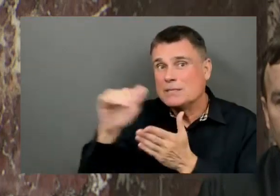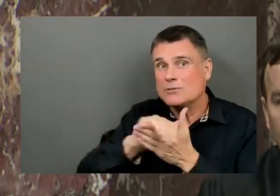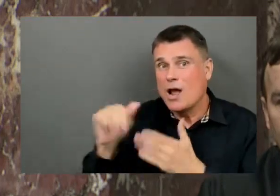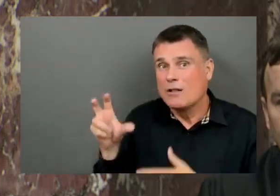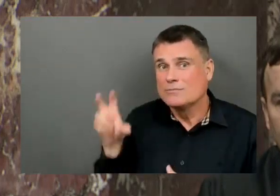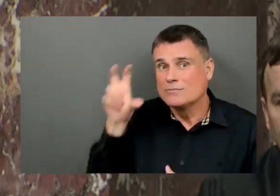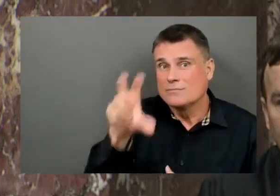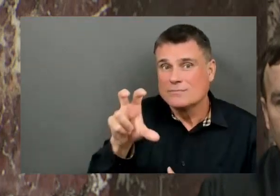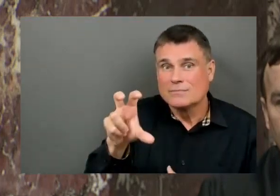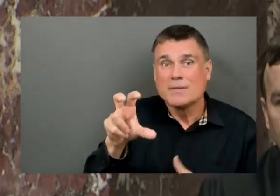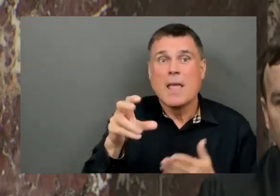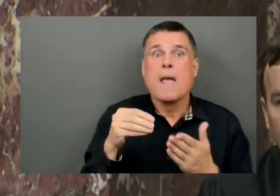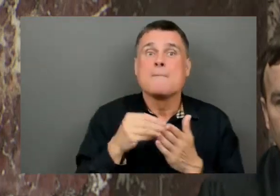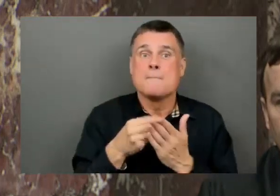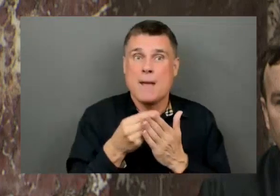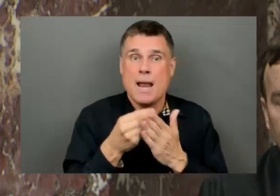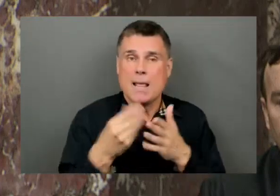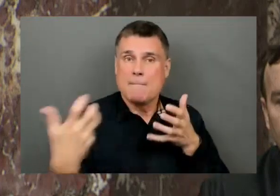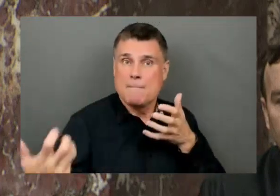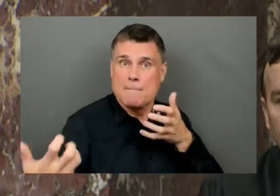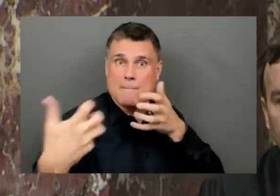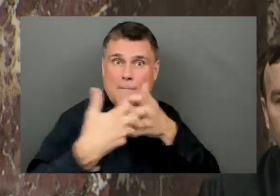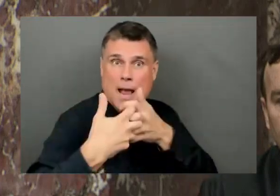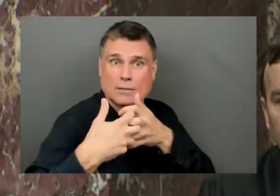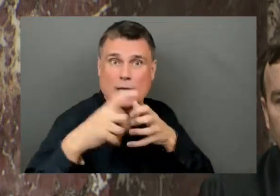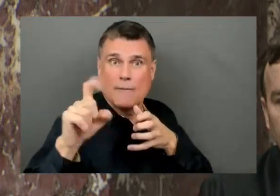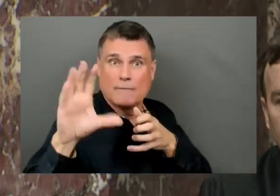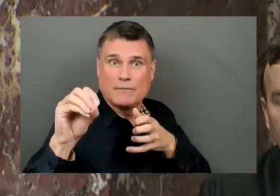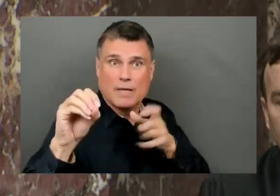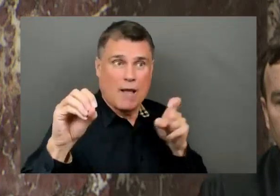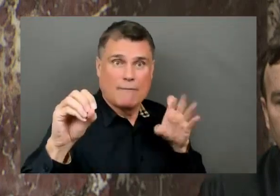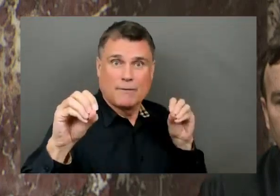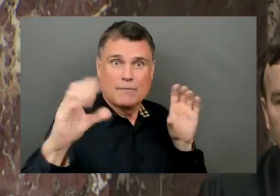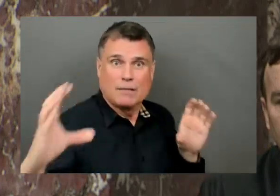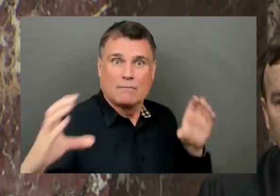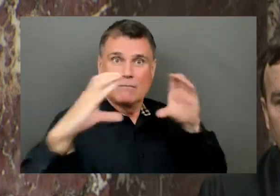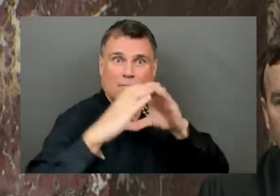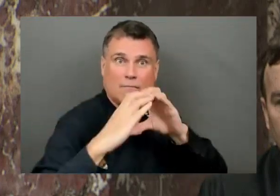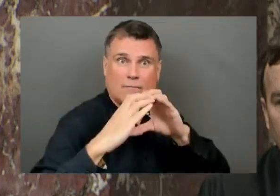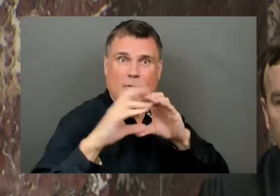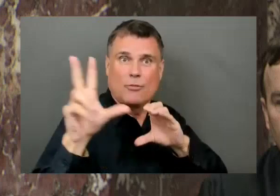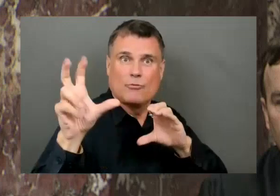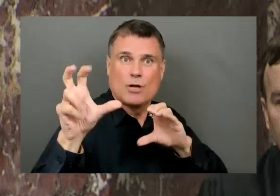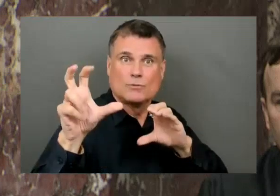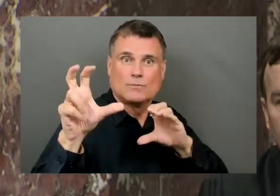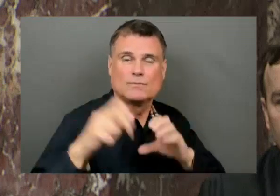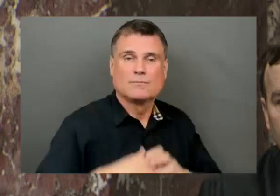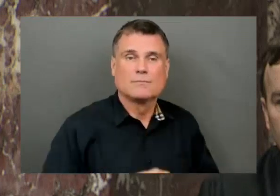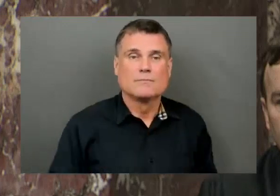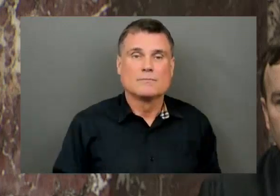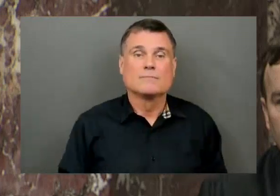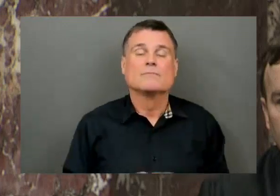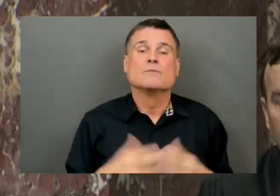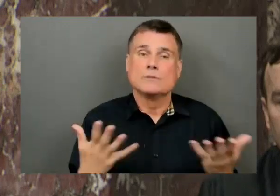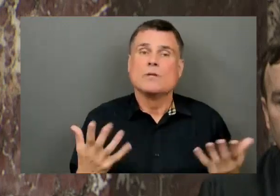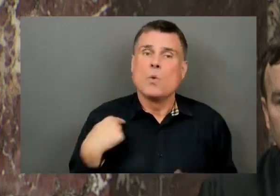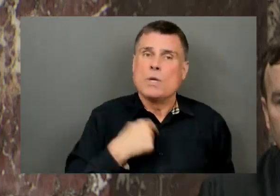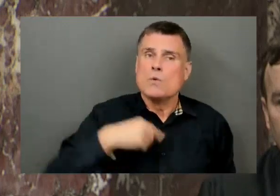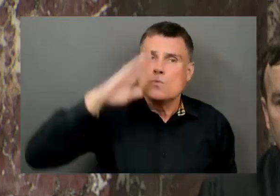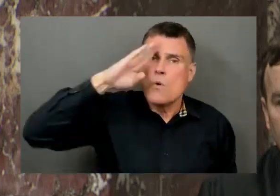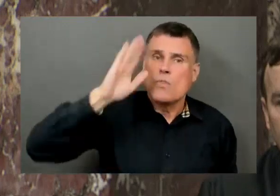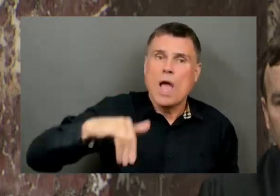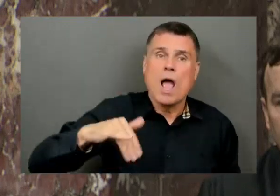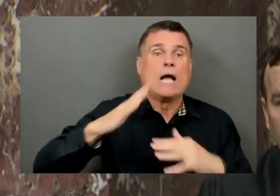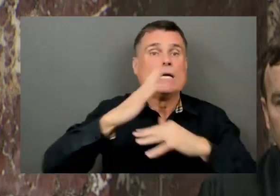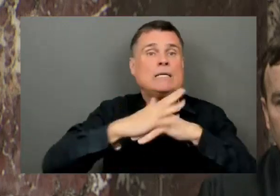this is just the beginning. Our ability to stand up the conservation initiatives that Indigenous leaders are looking for will be enabled by these